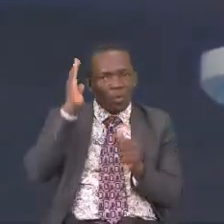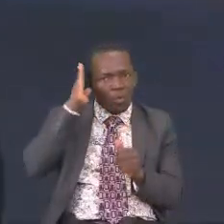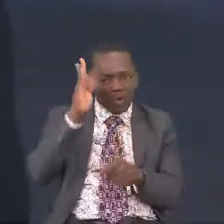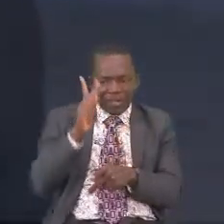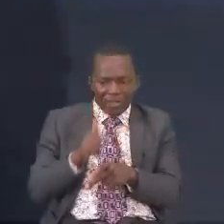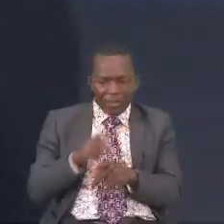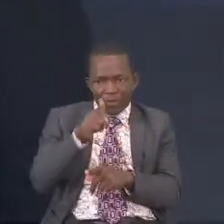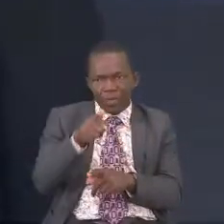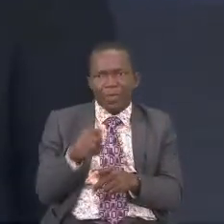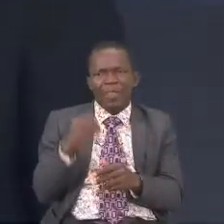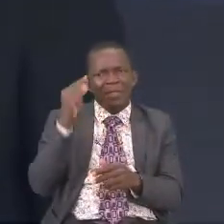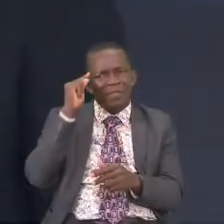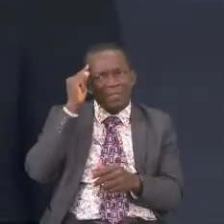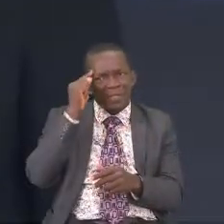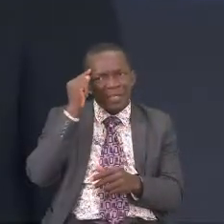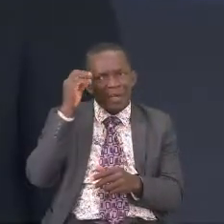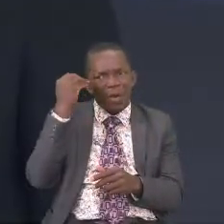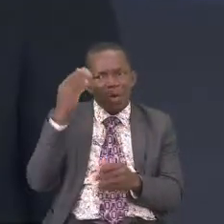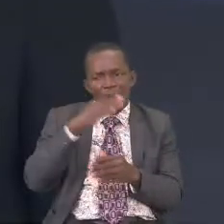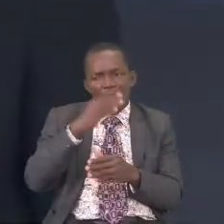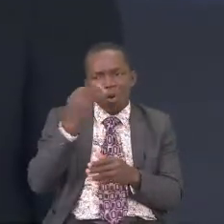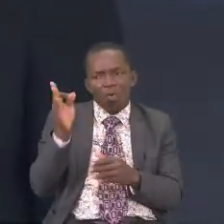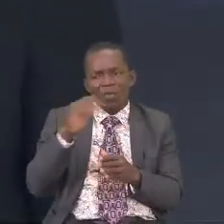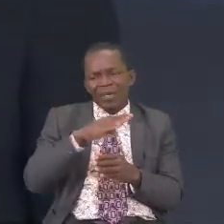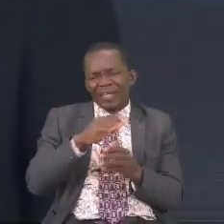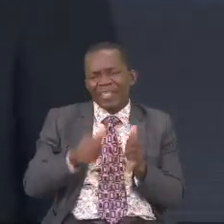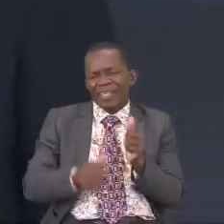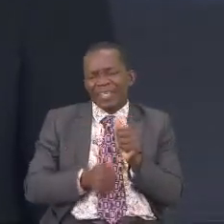the greatest courage you ever had.